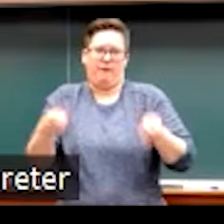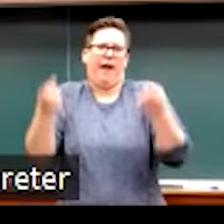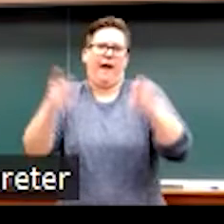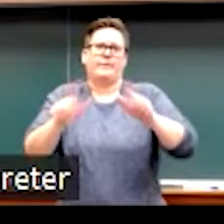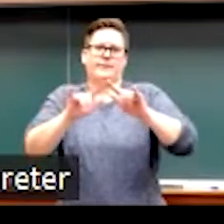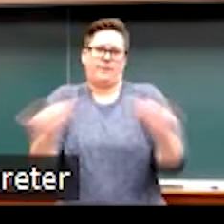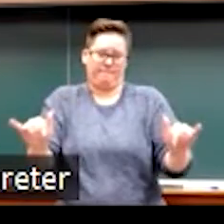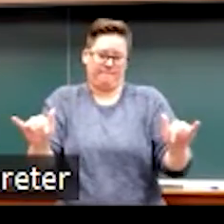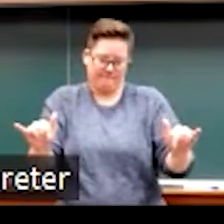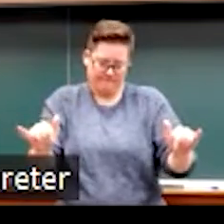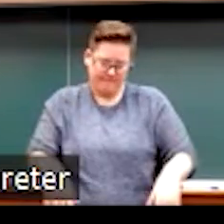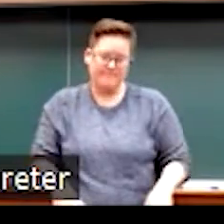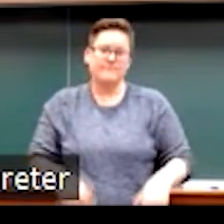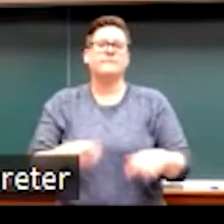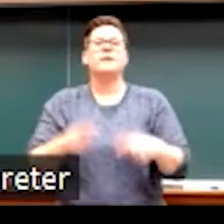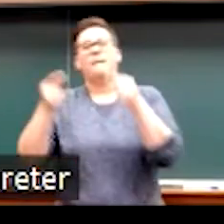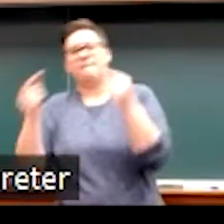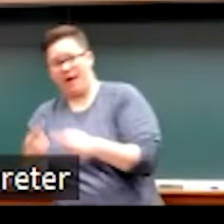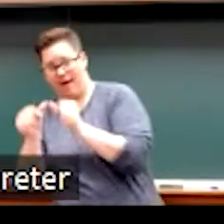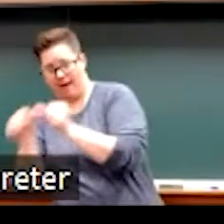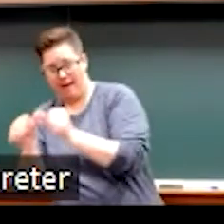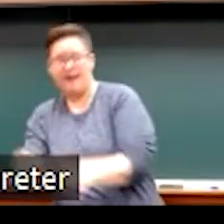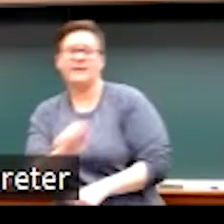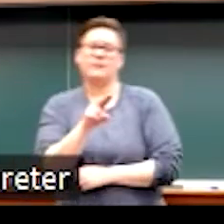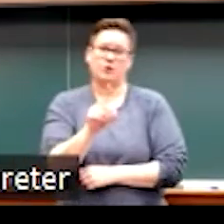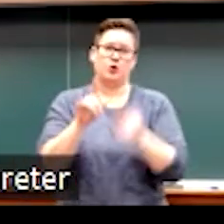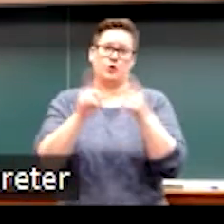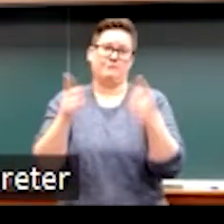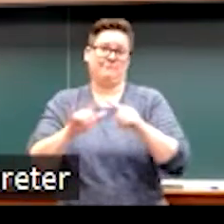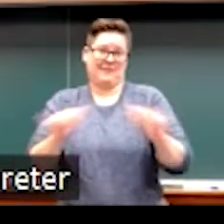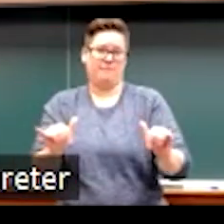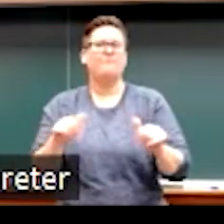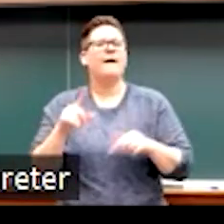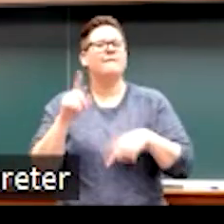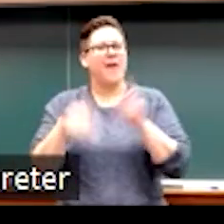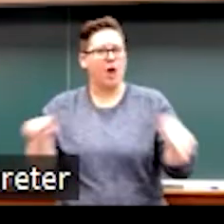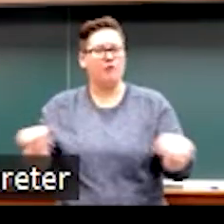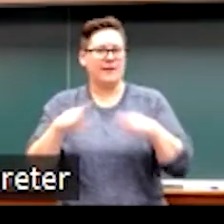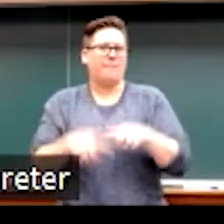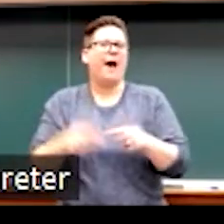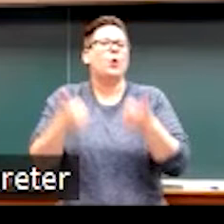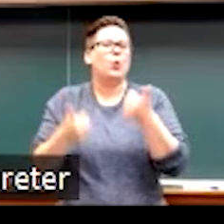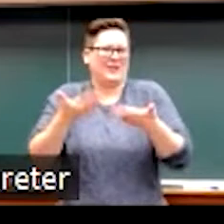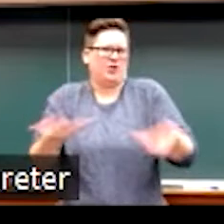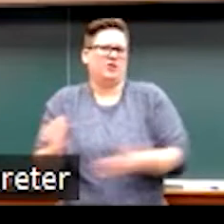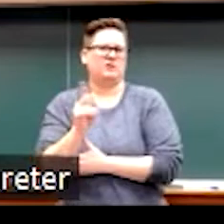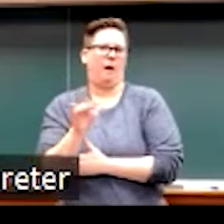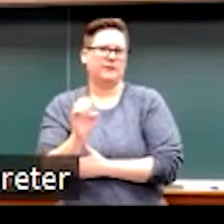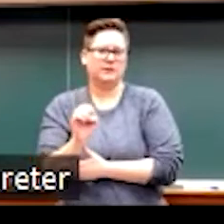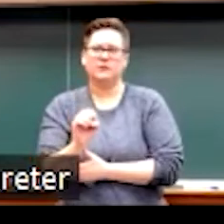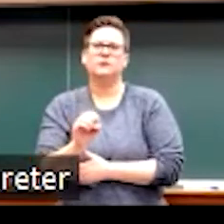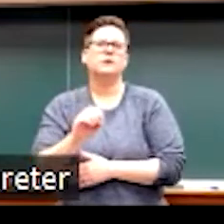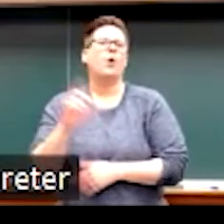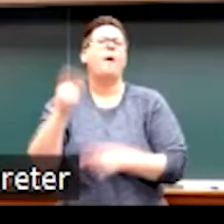co-occurrence. The co-occurrence of chronic pain and substance use disorder, well, it's variable depending on which substance you're talking about, what